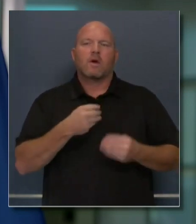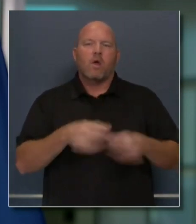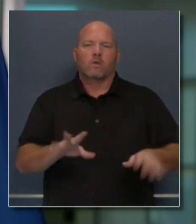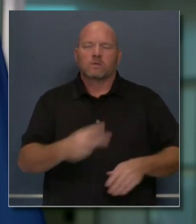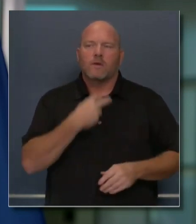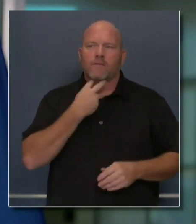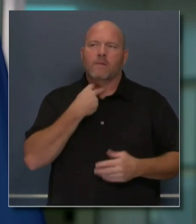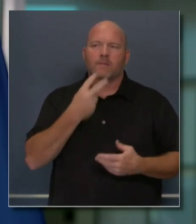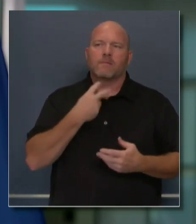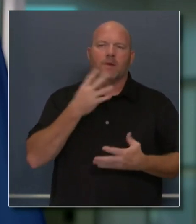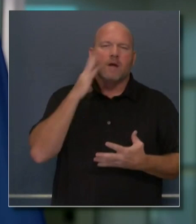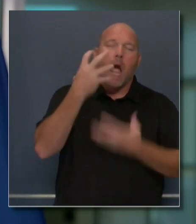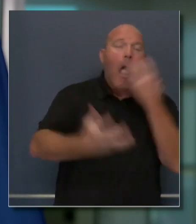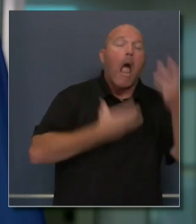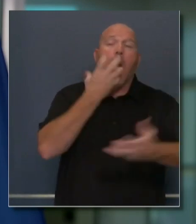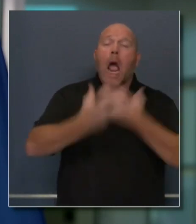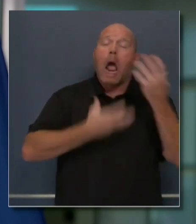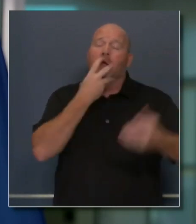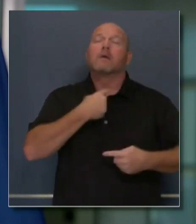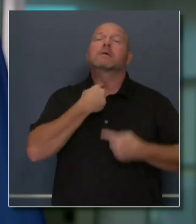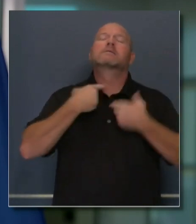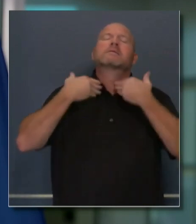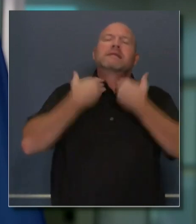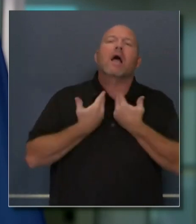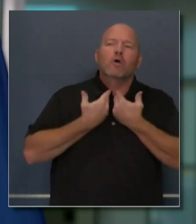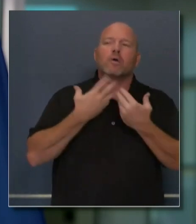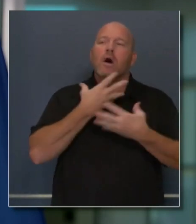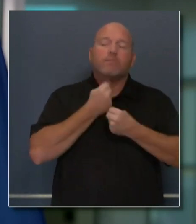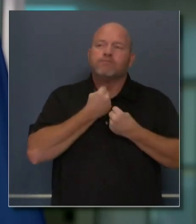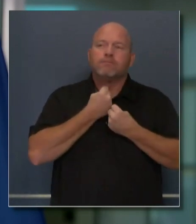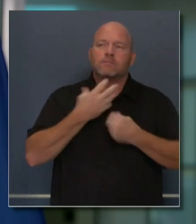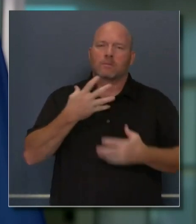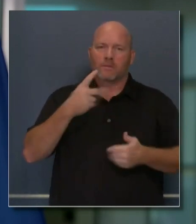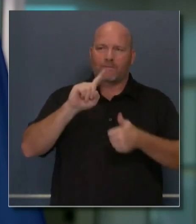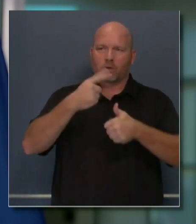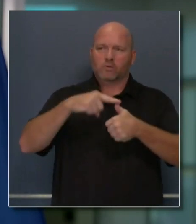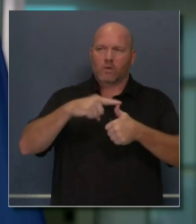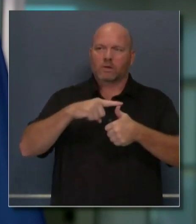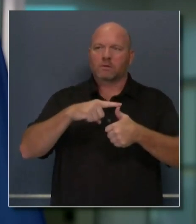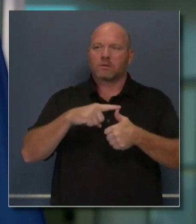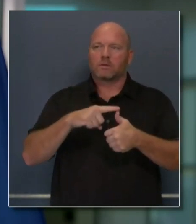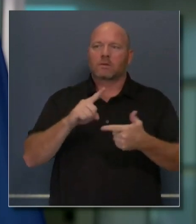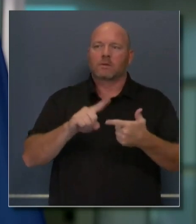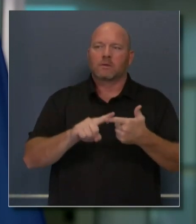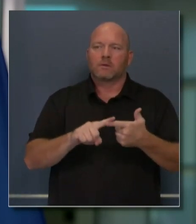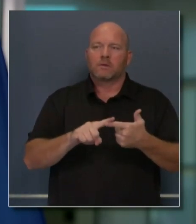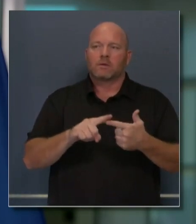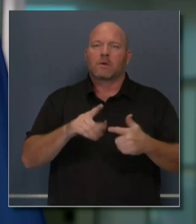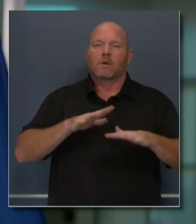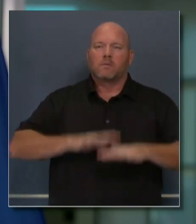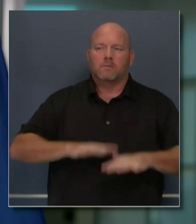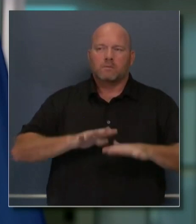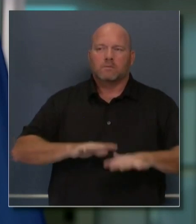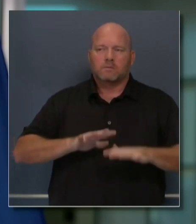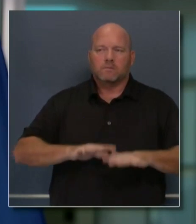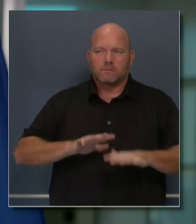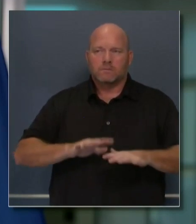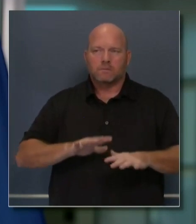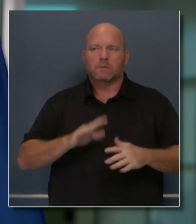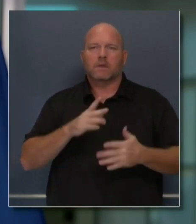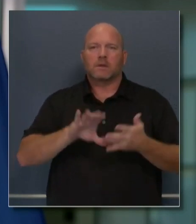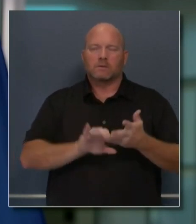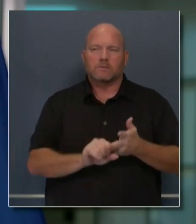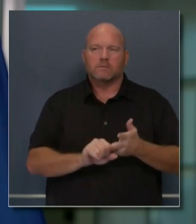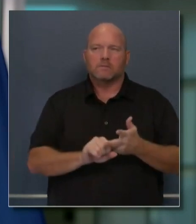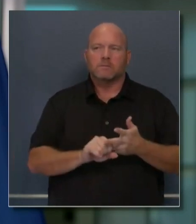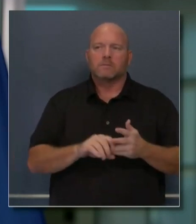in enthusiasm after that first quarter, and then things calmed down for her in that second half as it